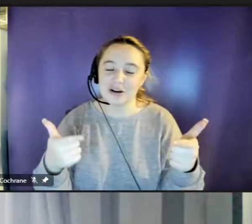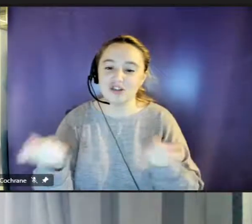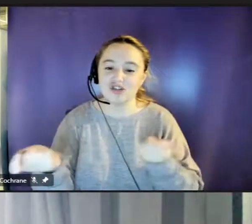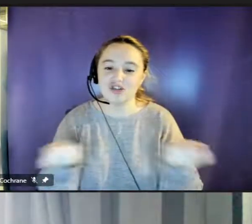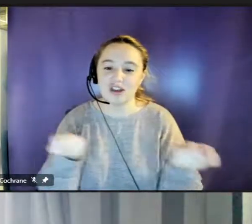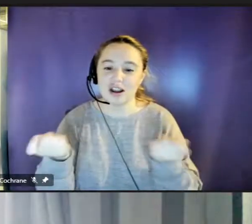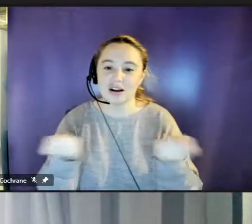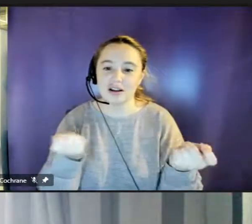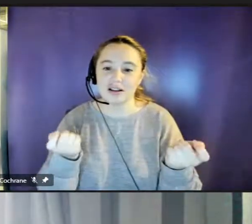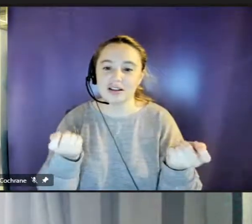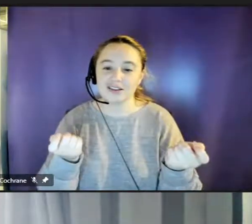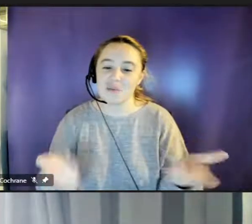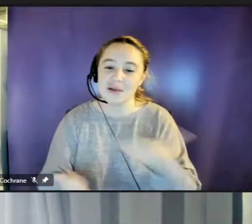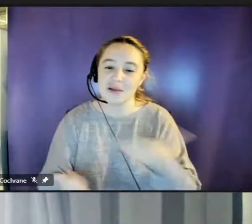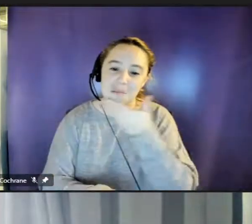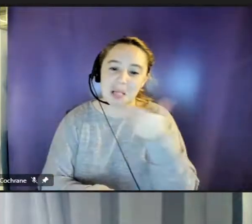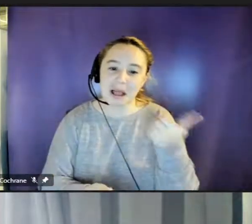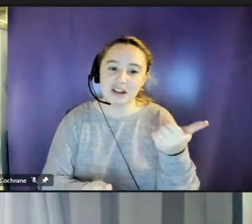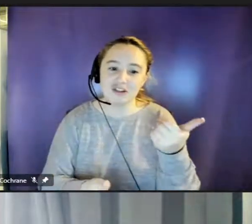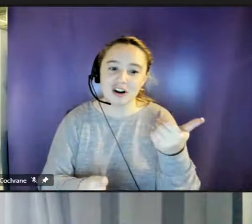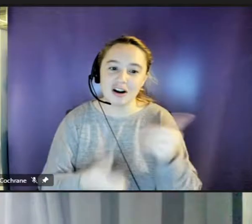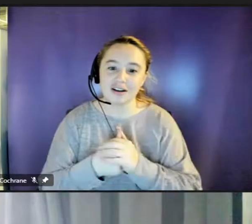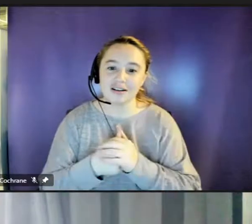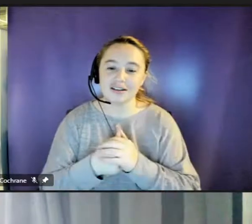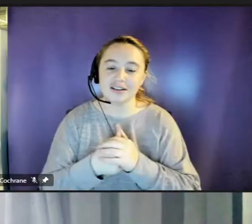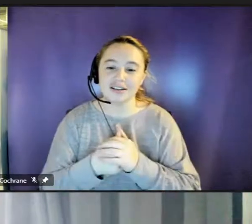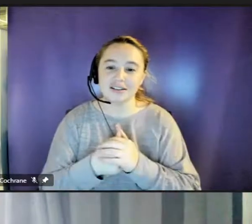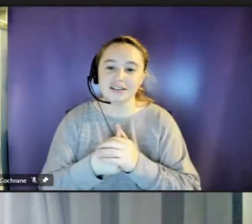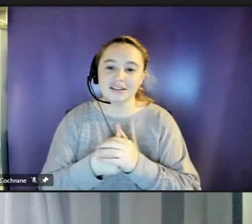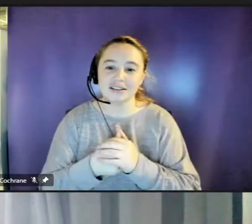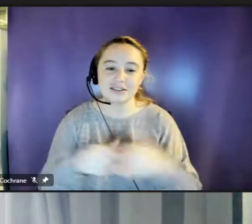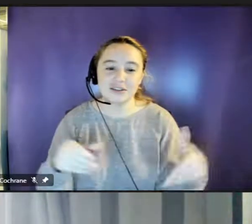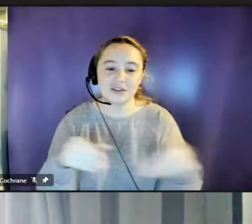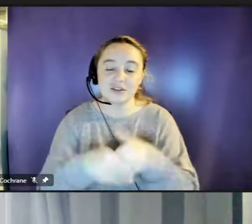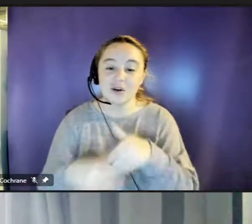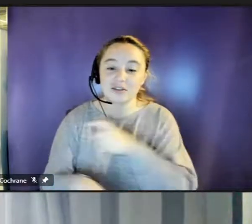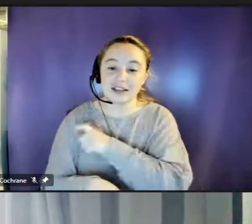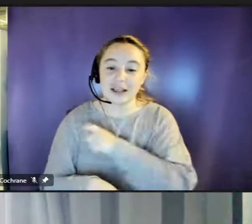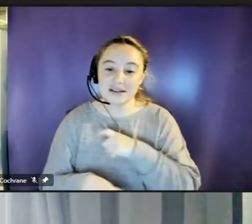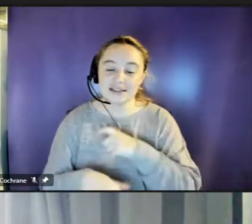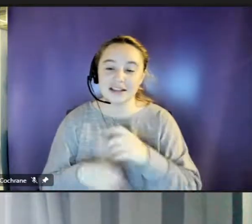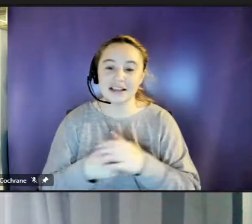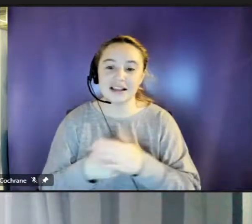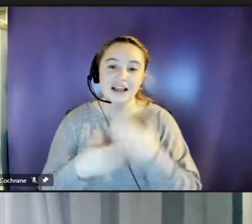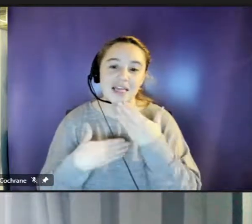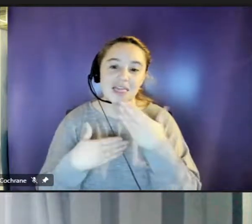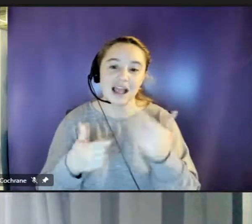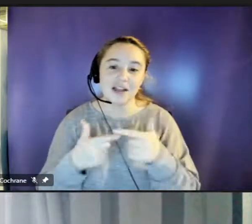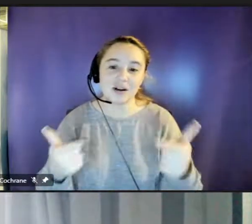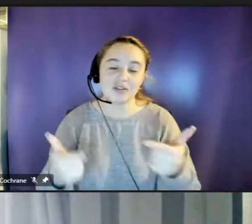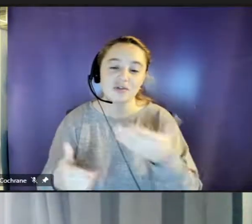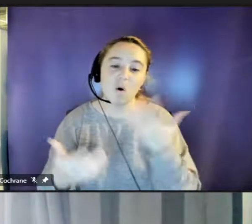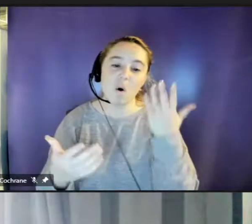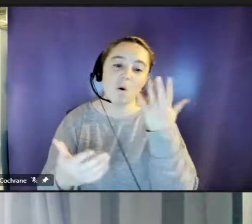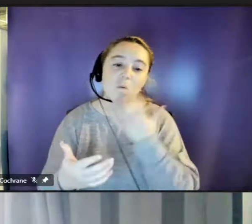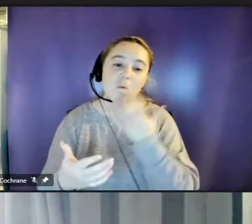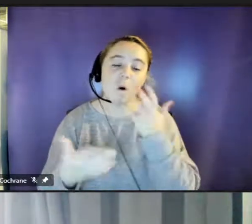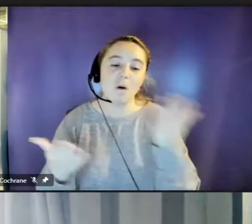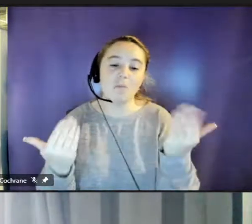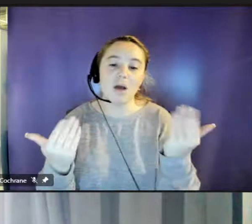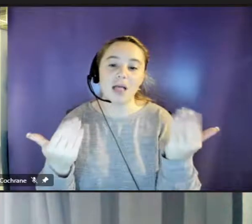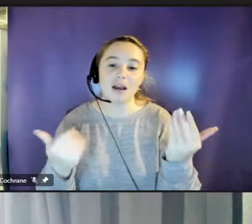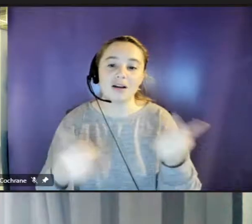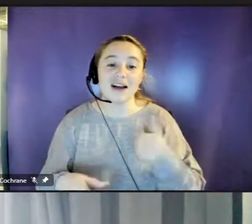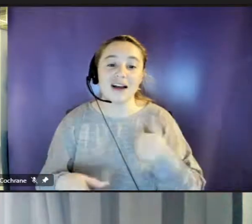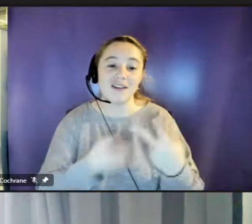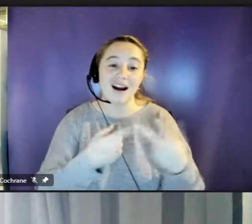As usual, it's been a pleasure to attend the committee, and thanks for the warm welcome as usual. But no, I